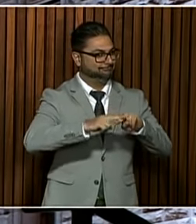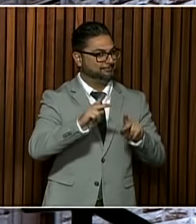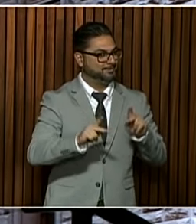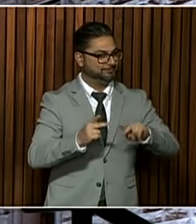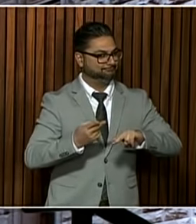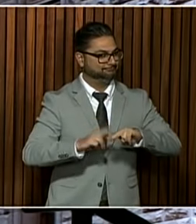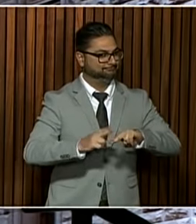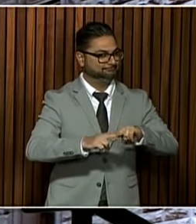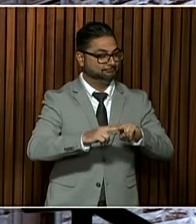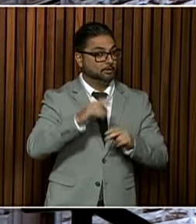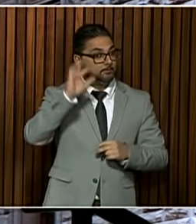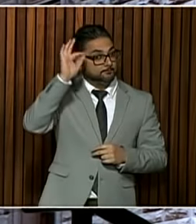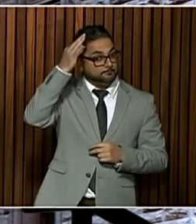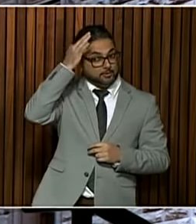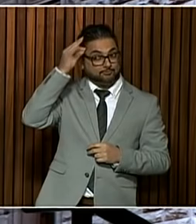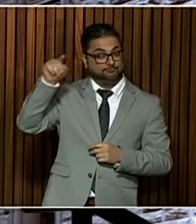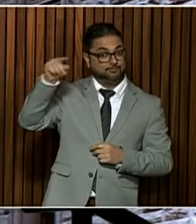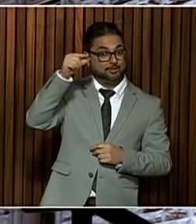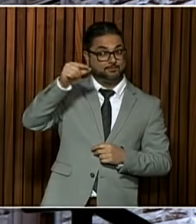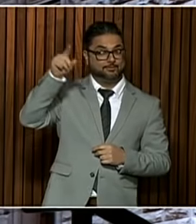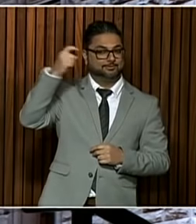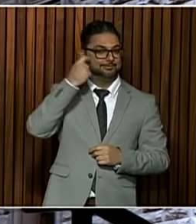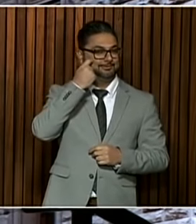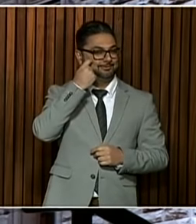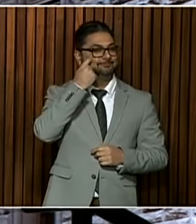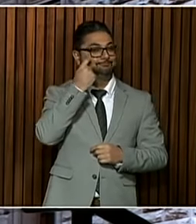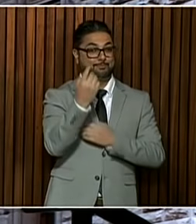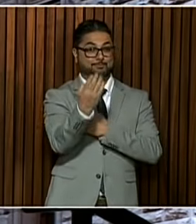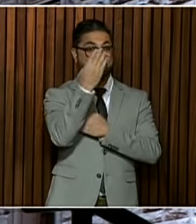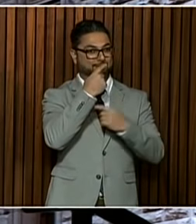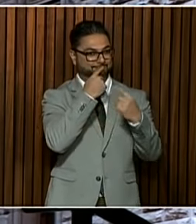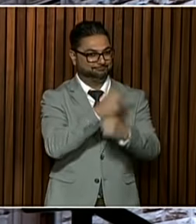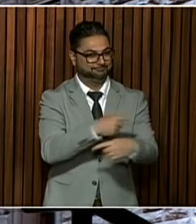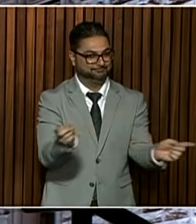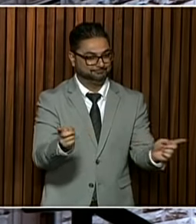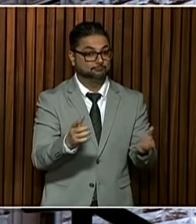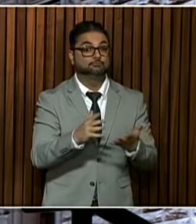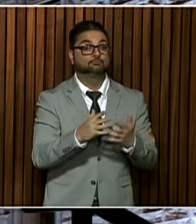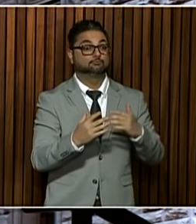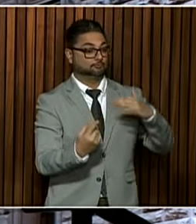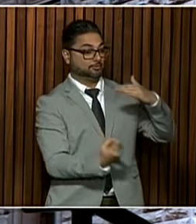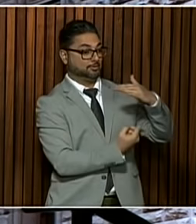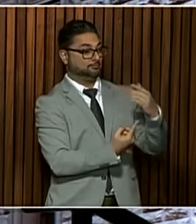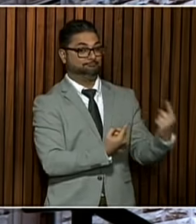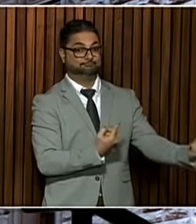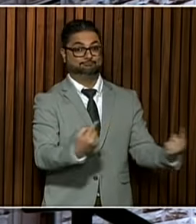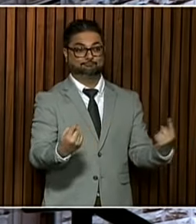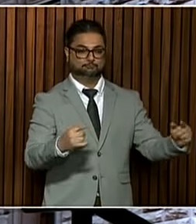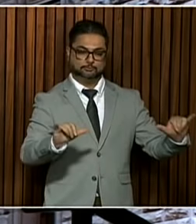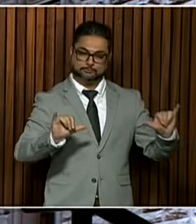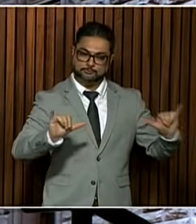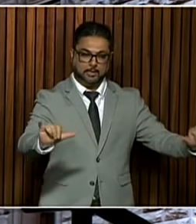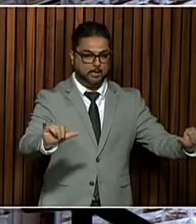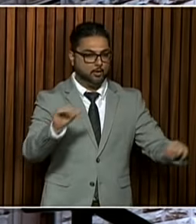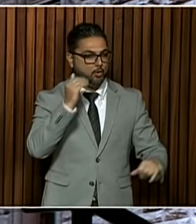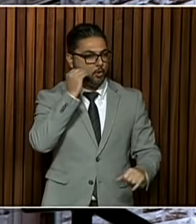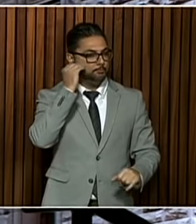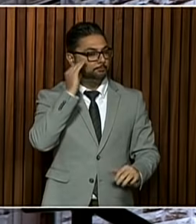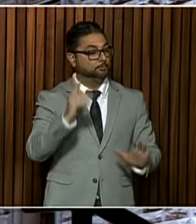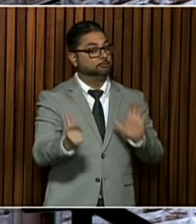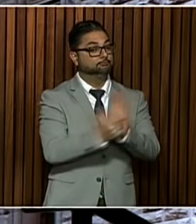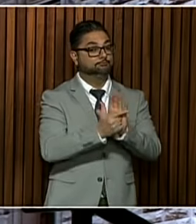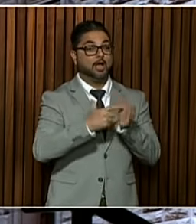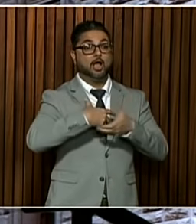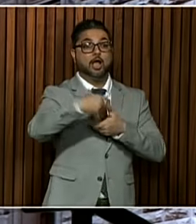federal government around their quarantine order. We are still trying to get clear on how they're going